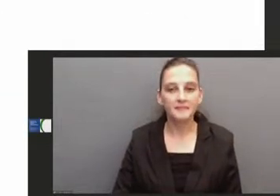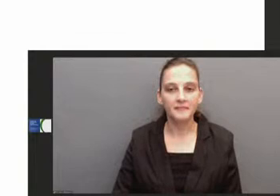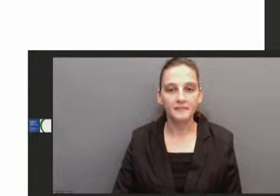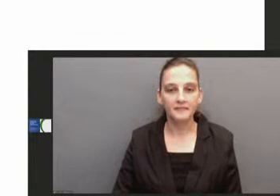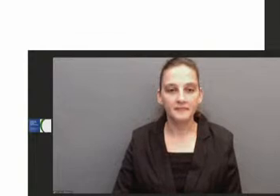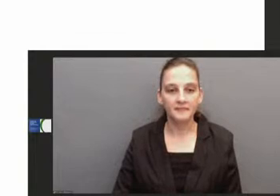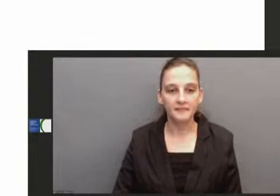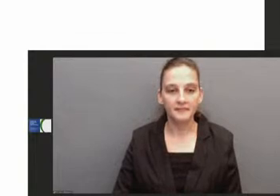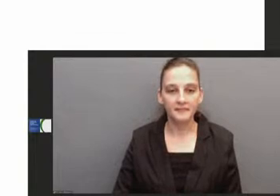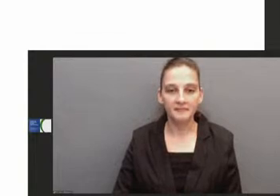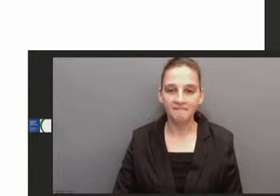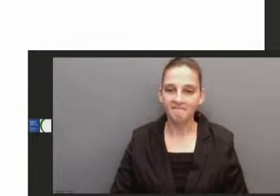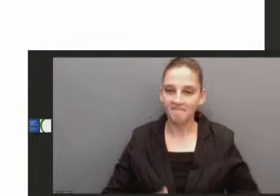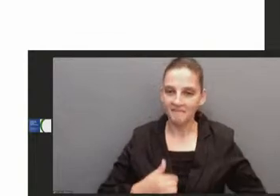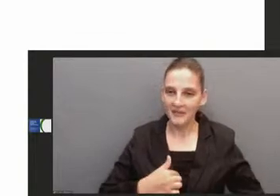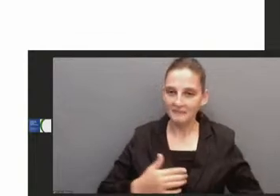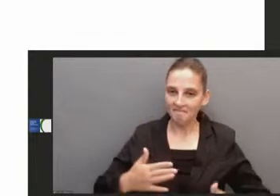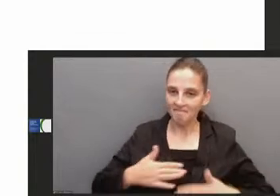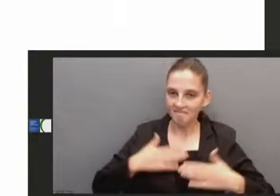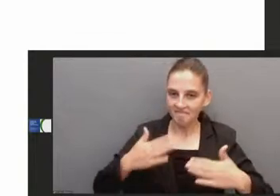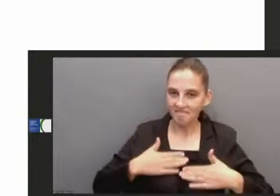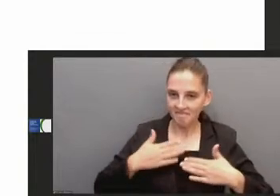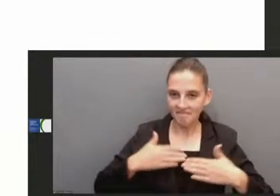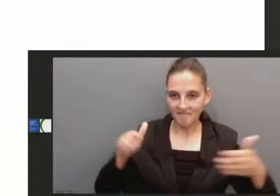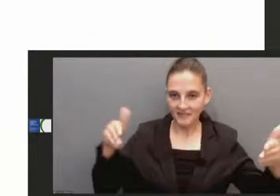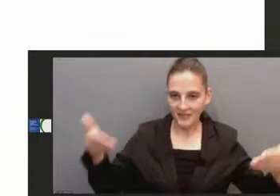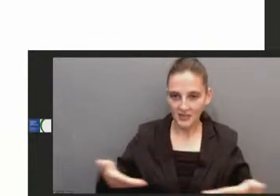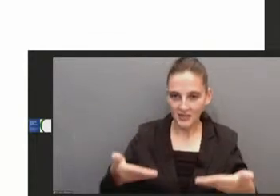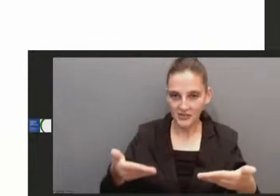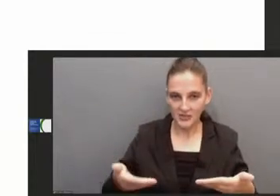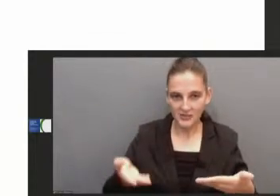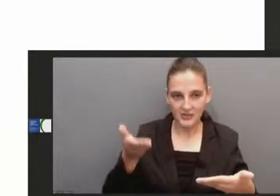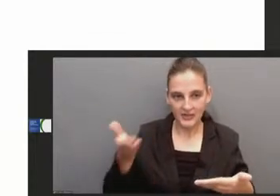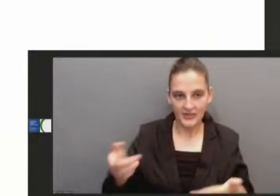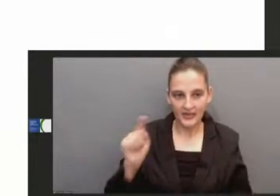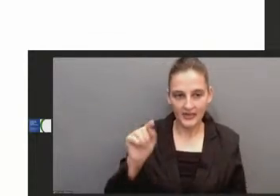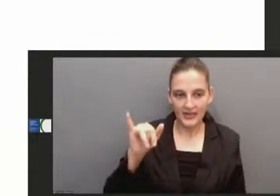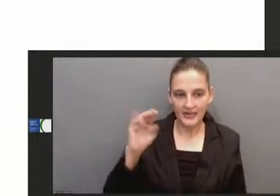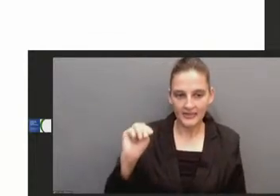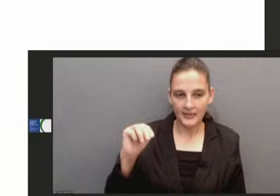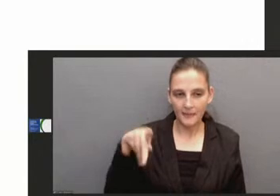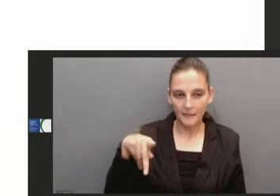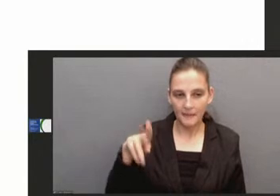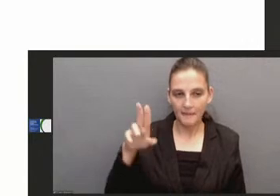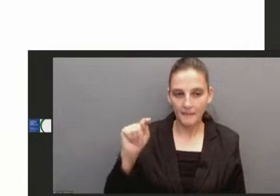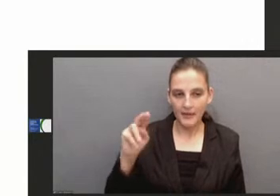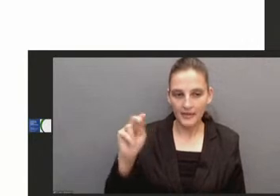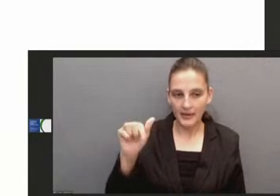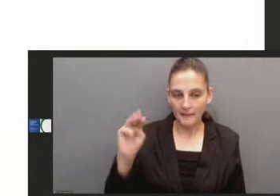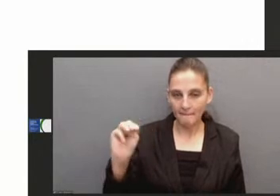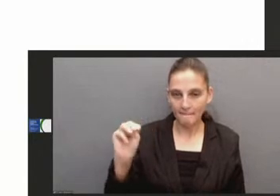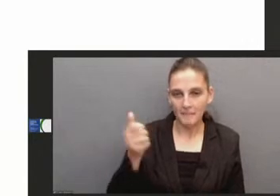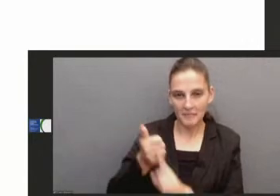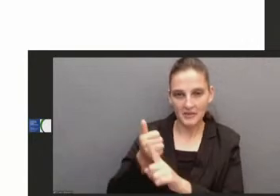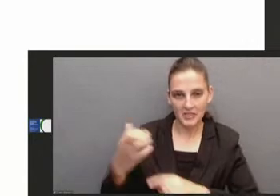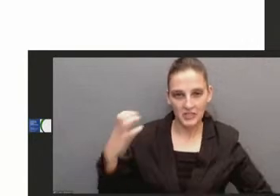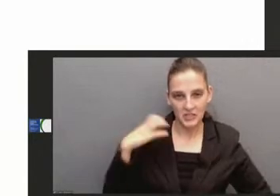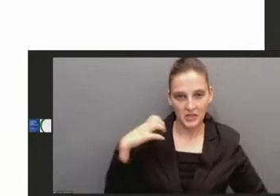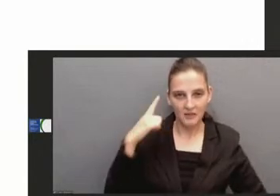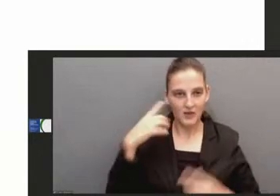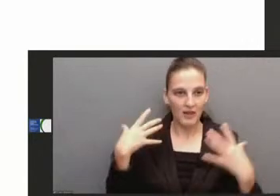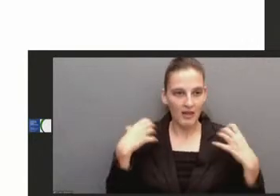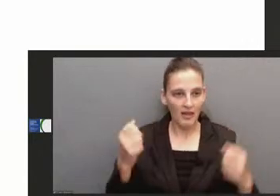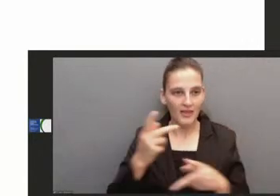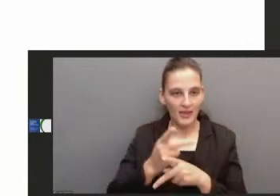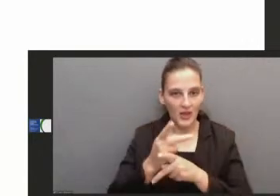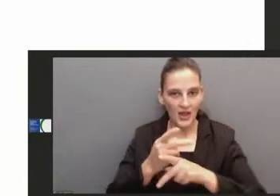great joy, I would like to introduce Tim Putnam, who is the chair for the Healthcare Access